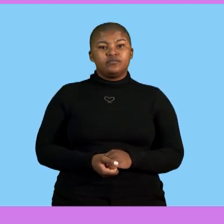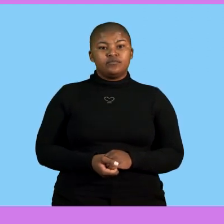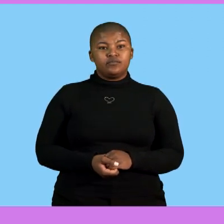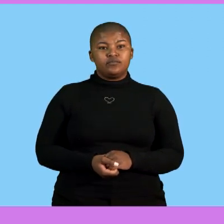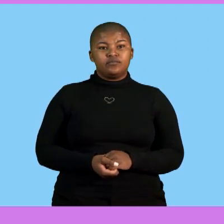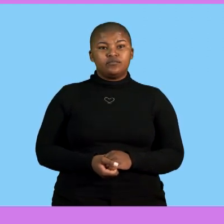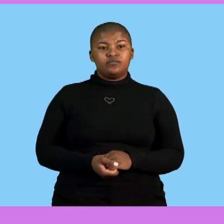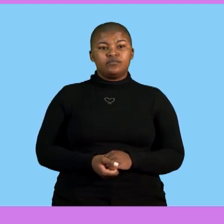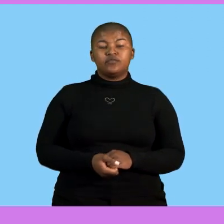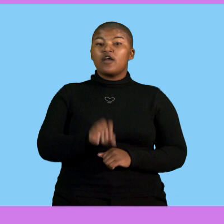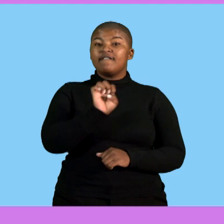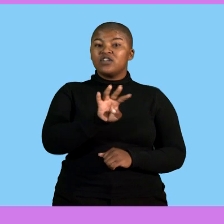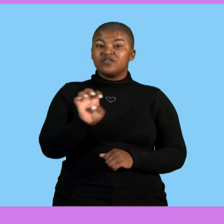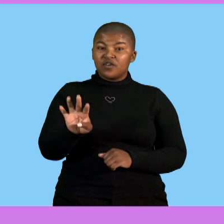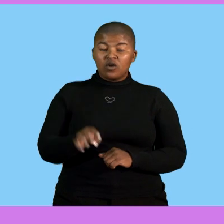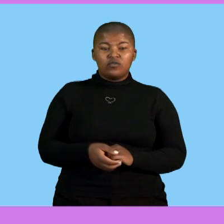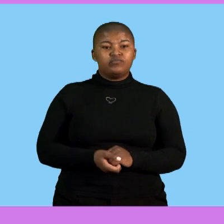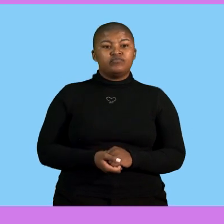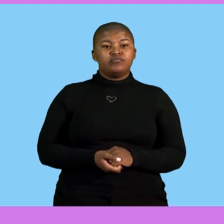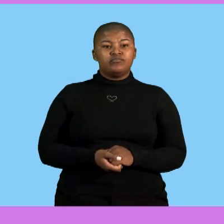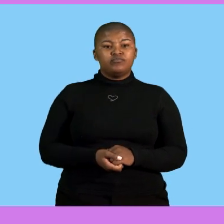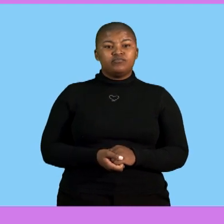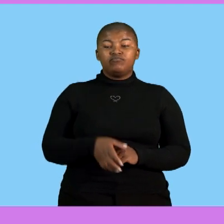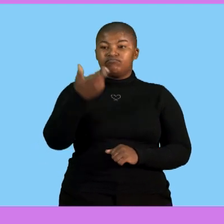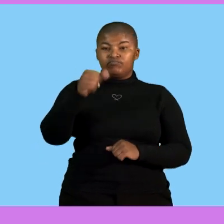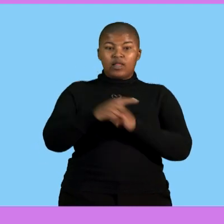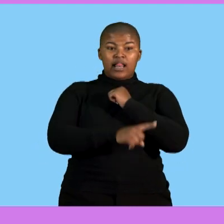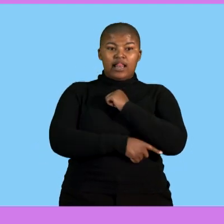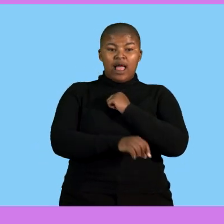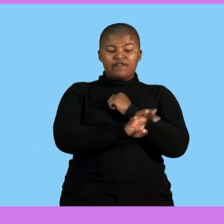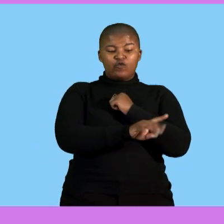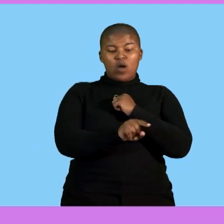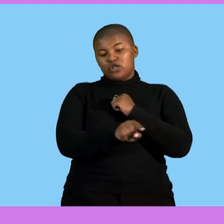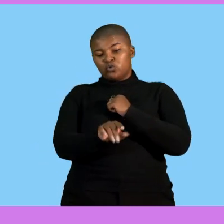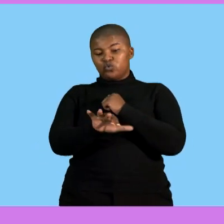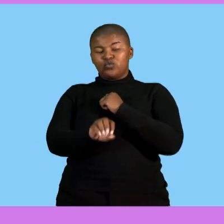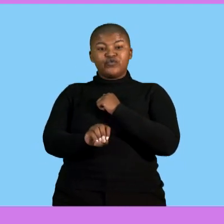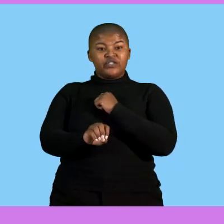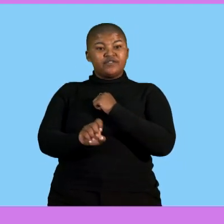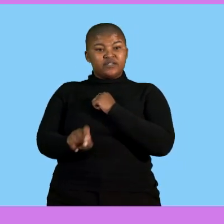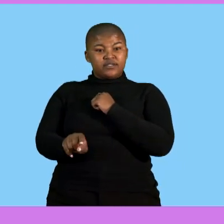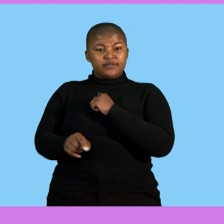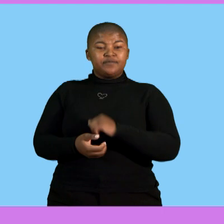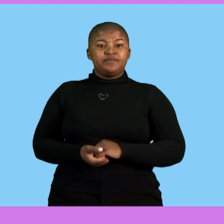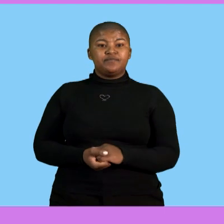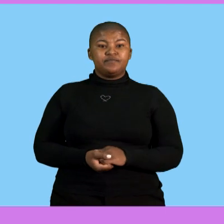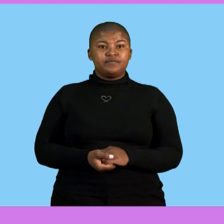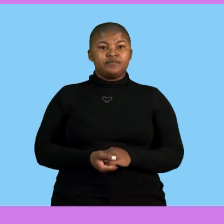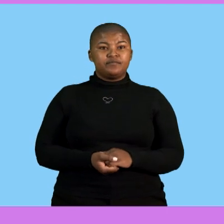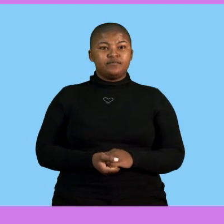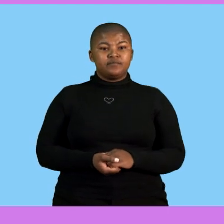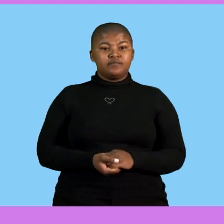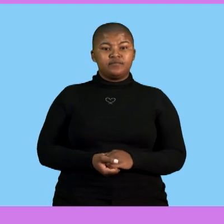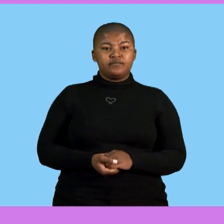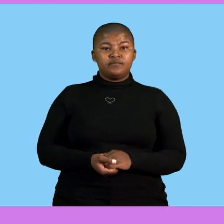make it a 2. The third learner got 44. So we are going to go to the last interval, so it says 44 to 50.